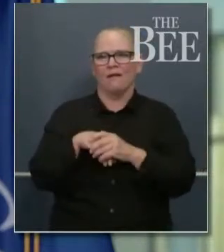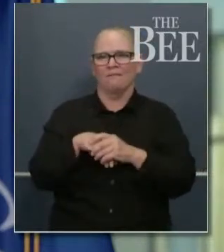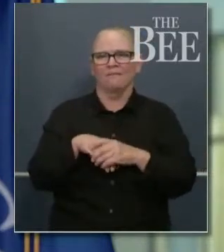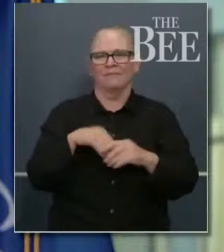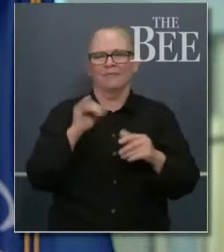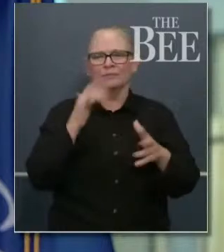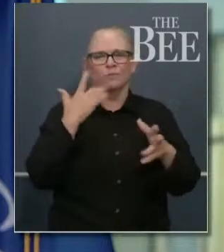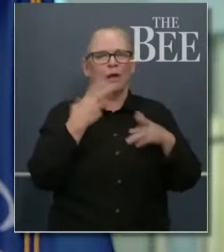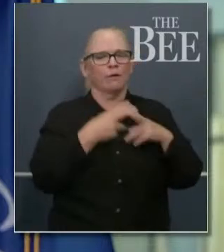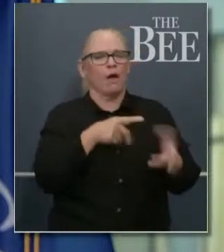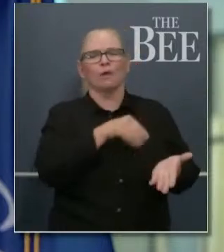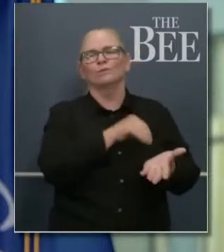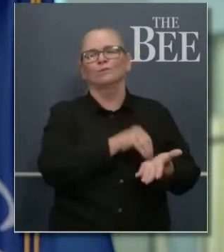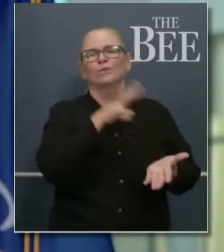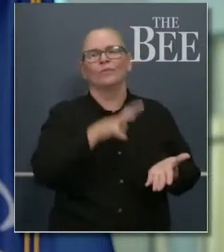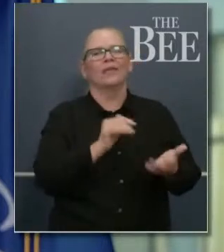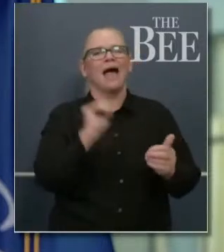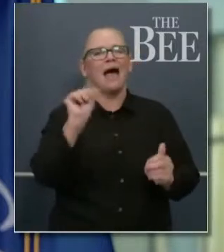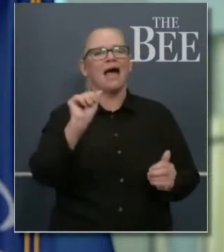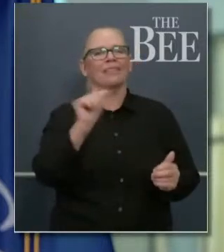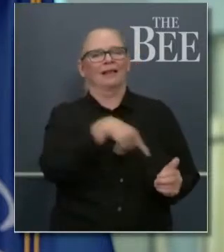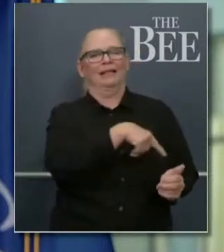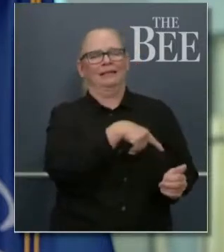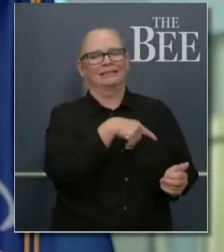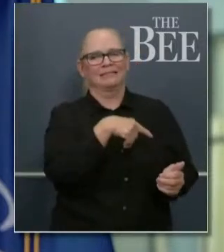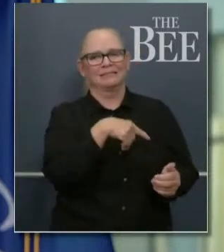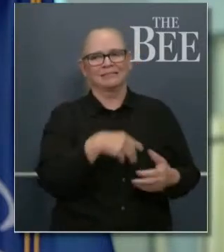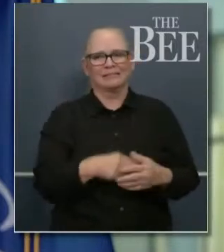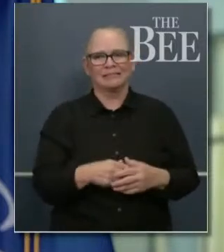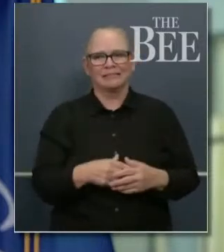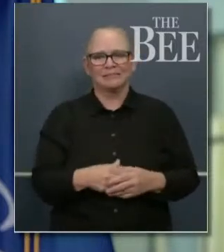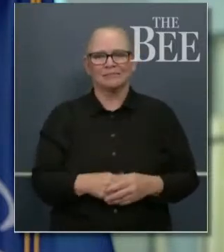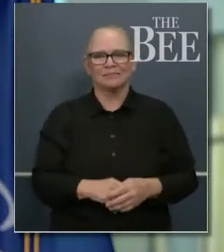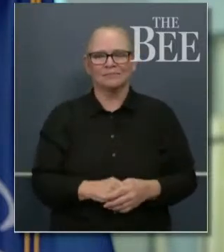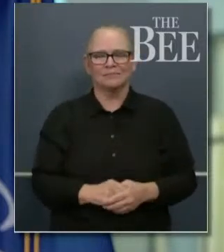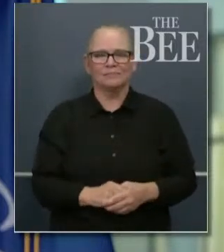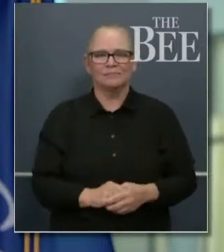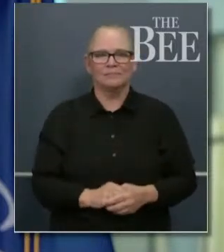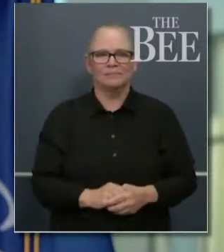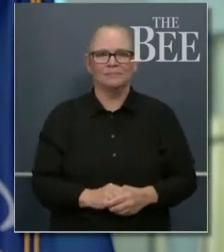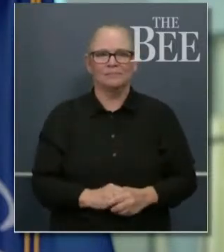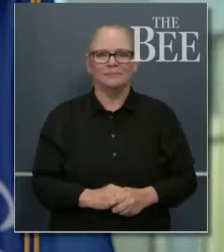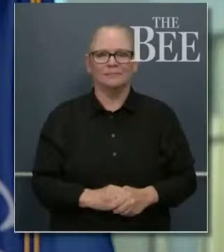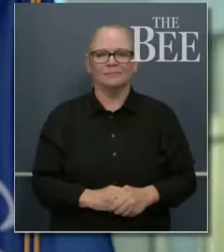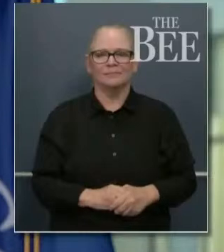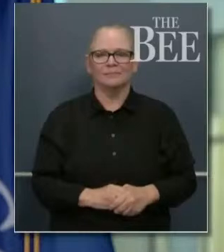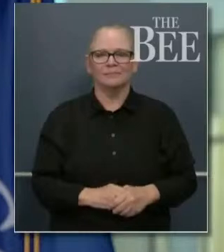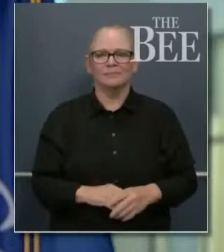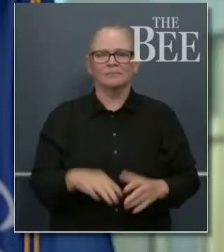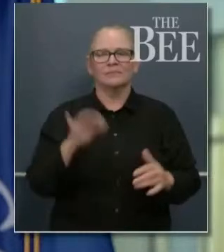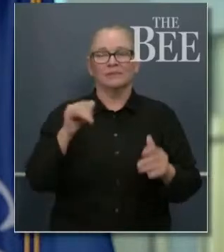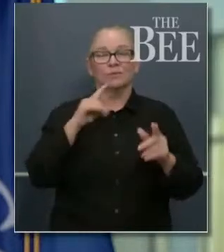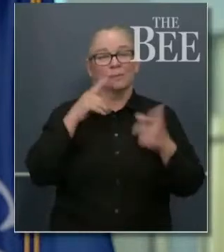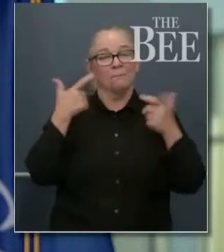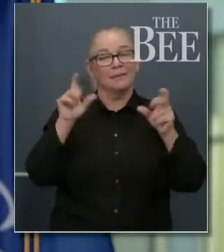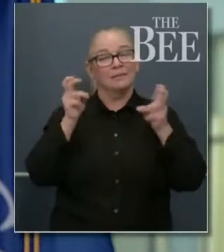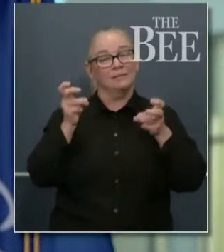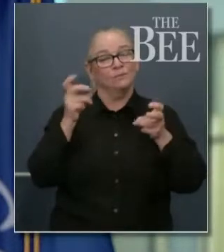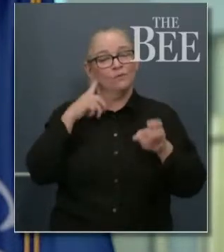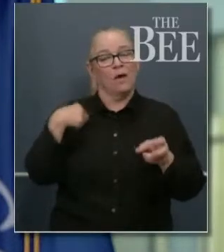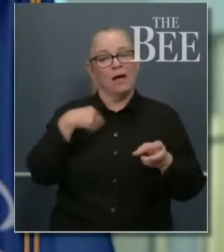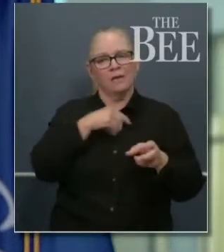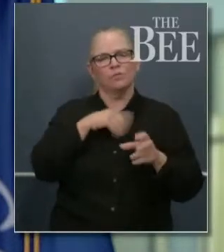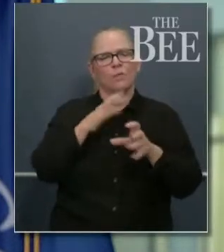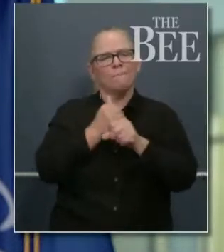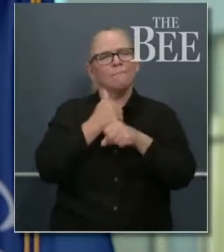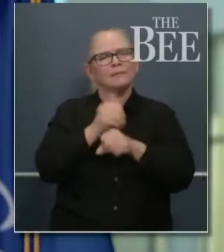athletes are supposedly all about. That's a deeper issue for all of us, is to make sure that the